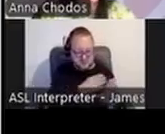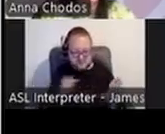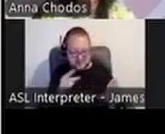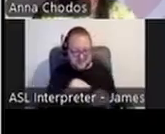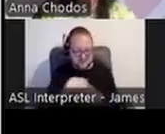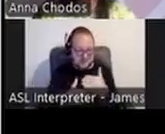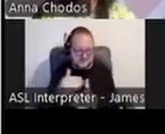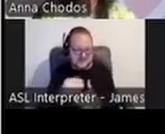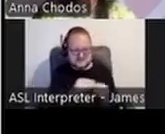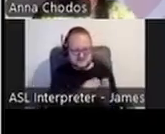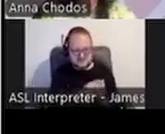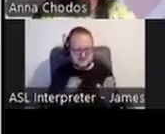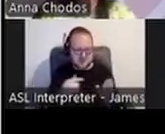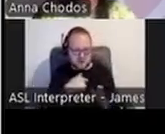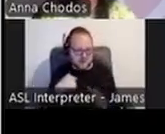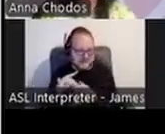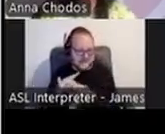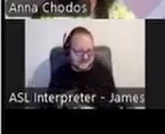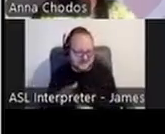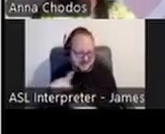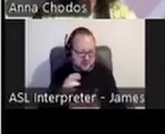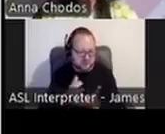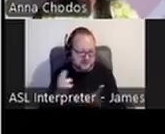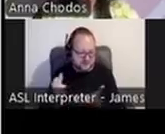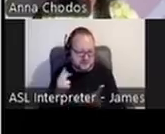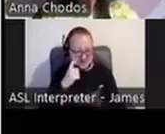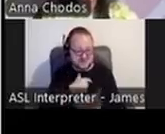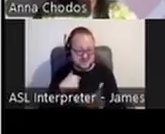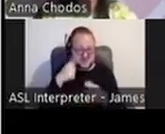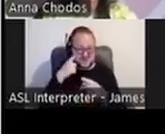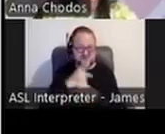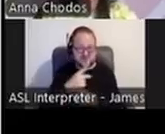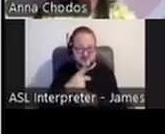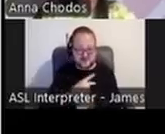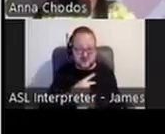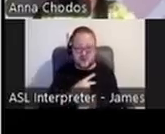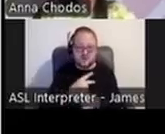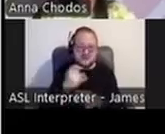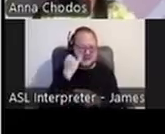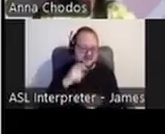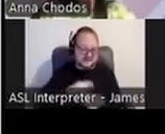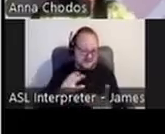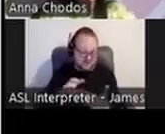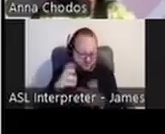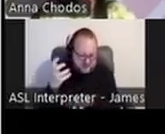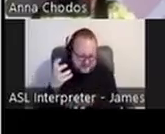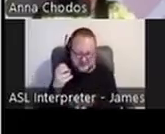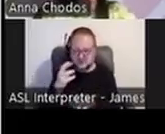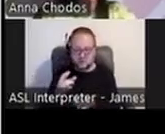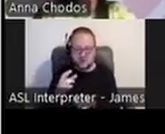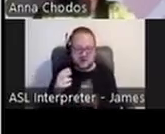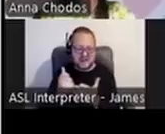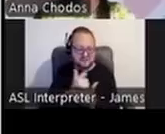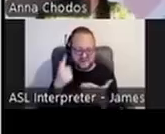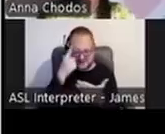we're only figuring this out in these times of crisis or utter and total exhaustion, and when we're bringing in emergency respite and all